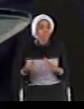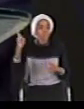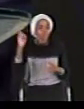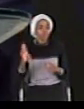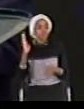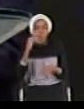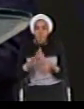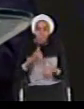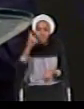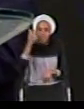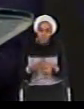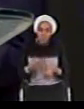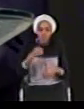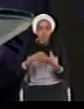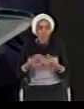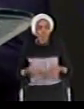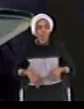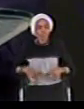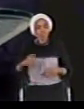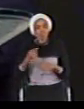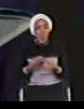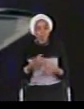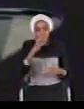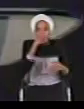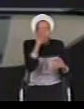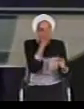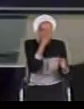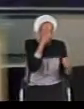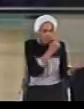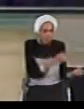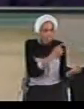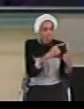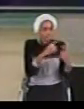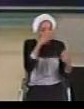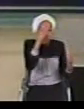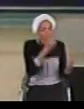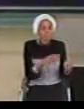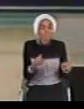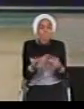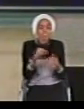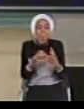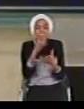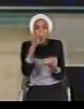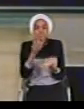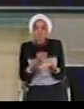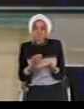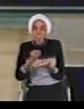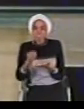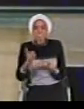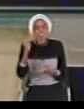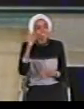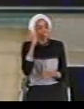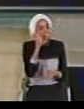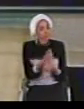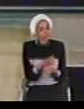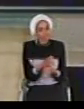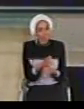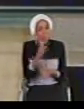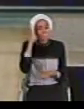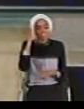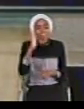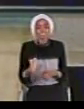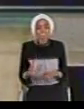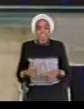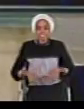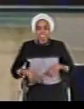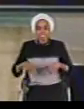from faith to faith, as it is written, the just shall live by faith. Let